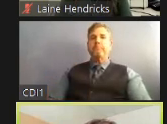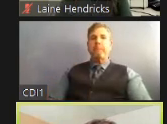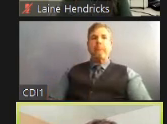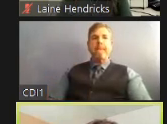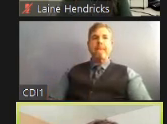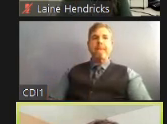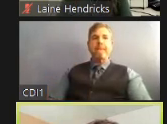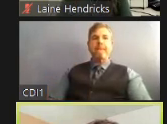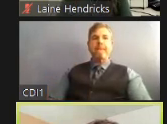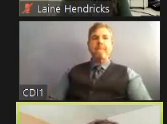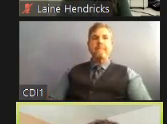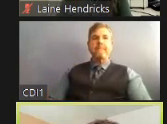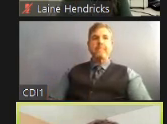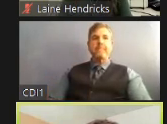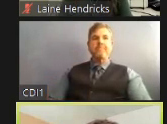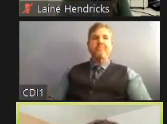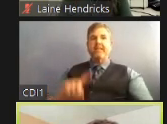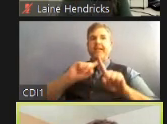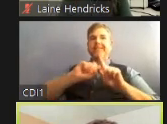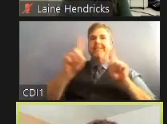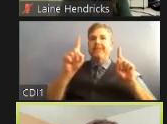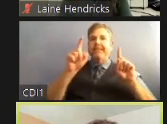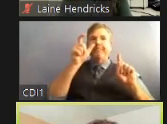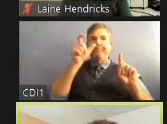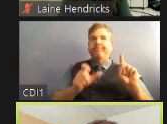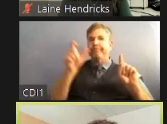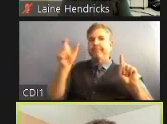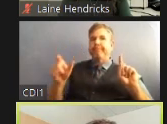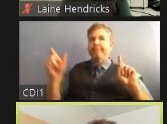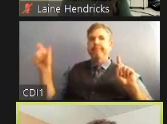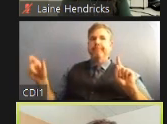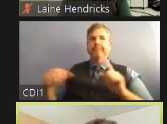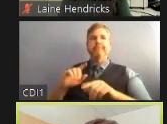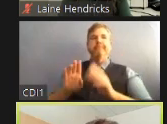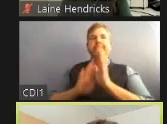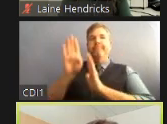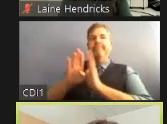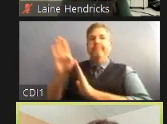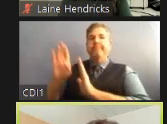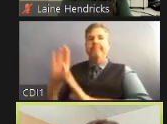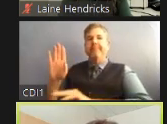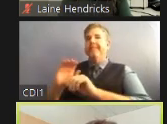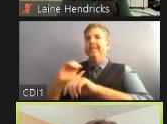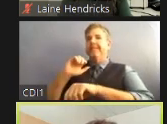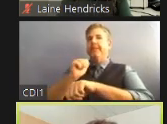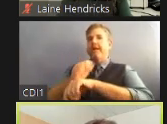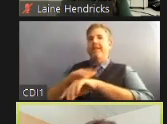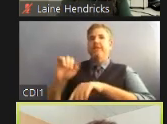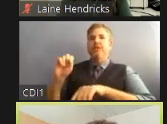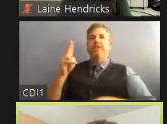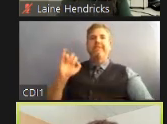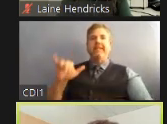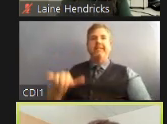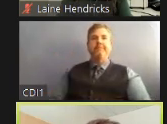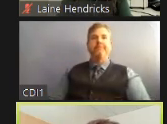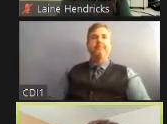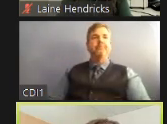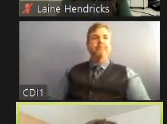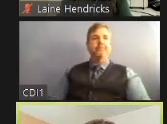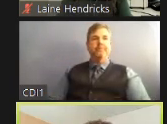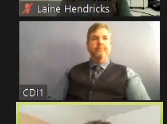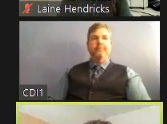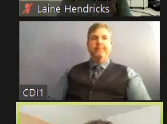from the survey in terms of what people feel they need most in terms of information, and